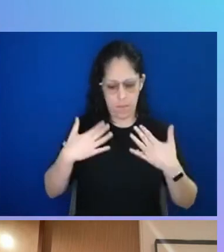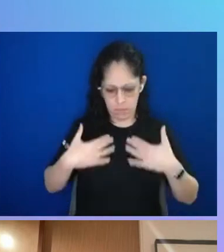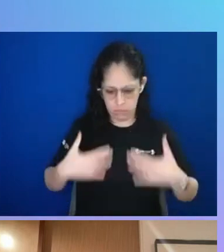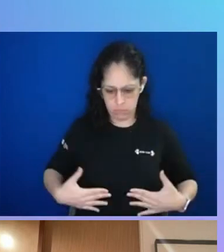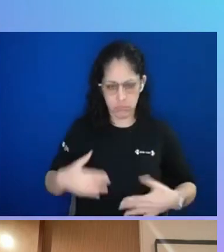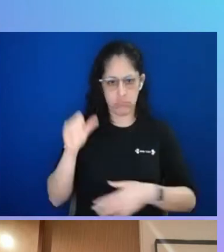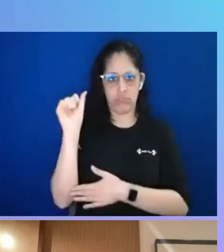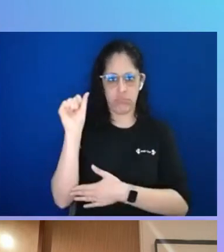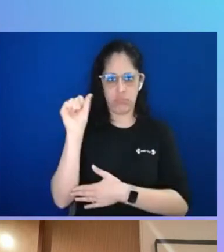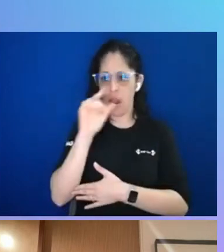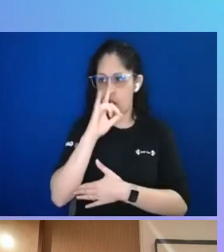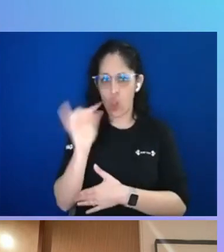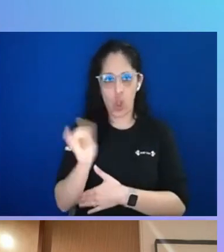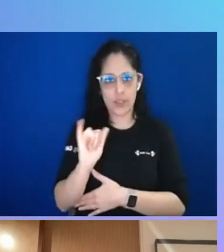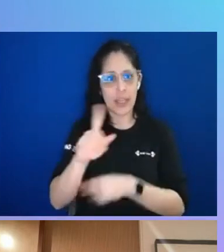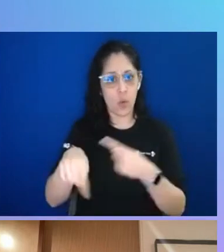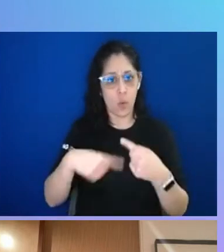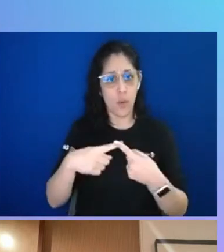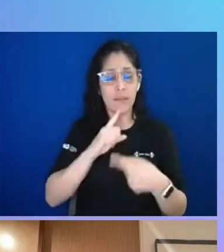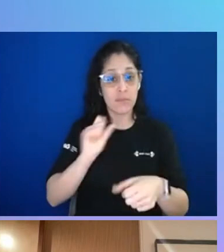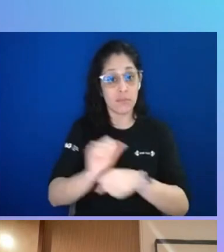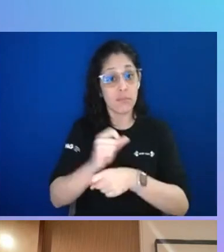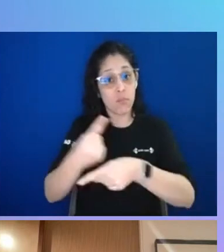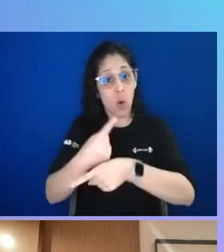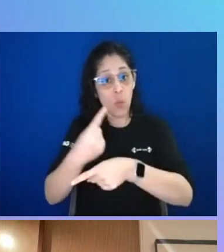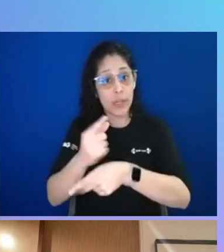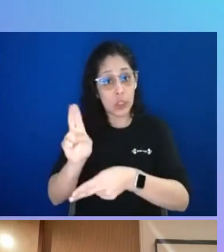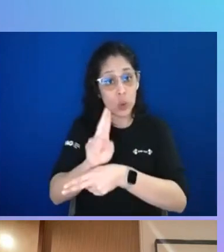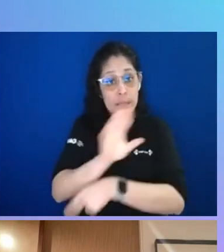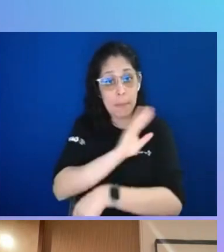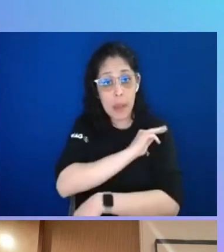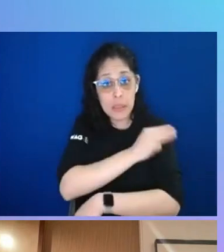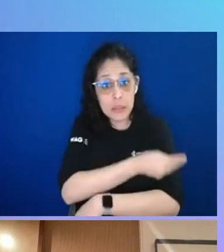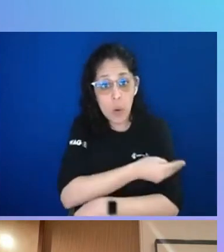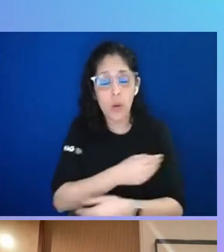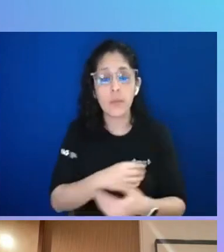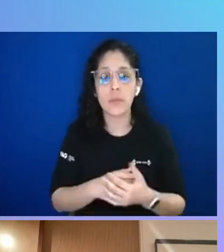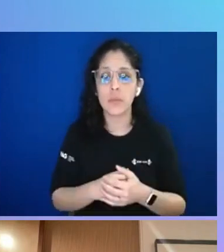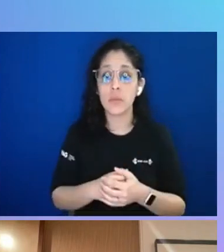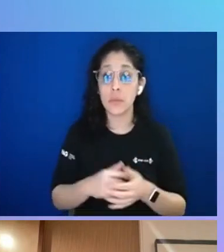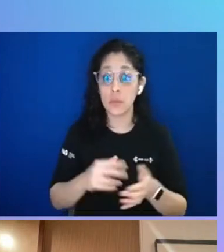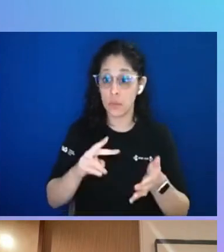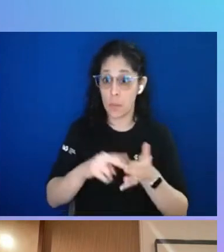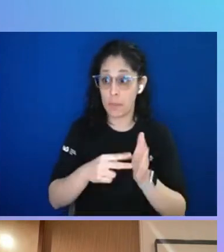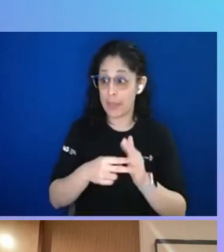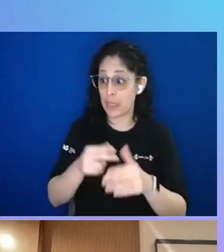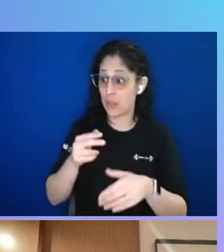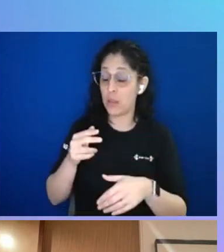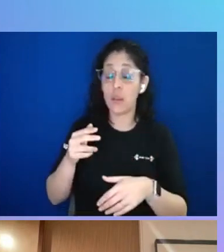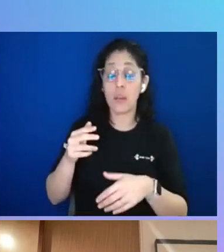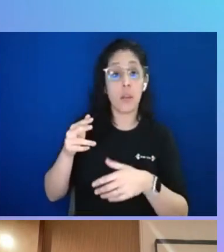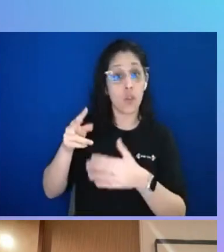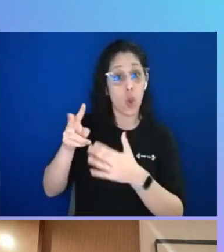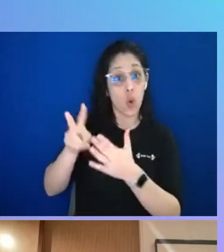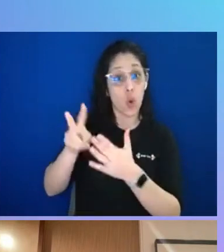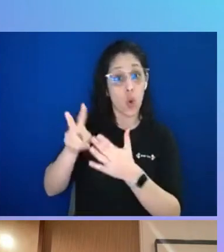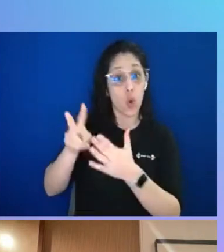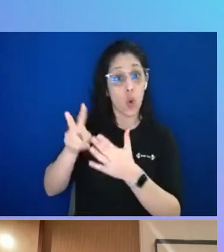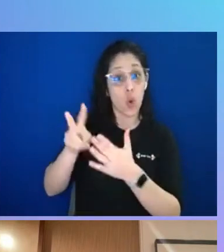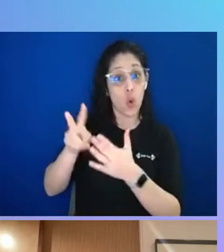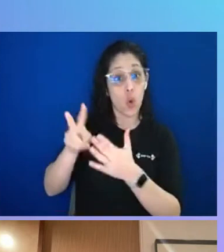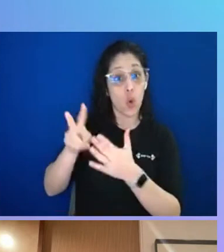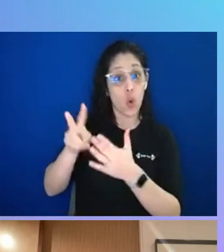For non-sighted members, TalkBack states the error occurring and reads the text directive on how to correct the error.